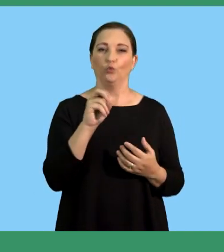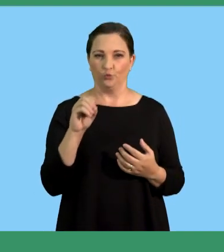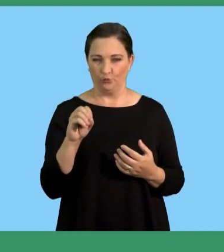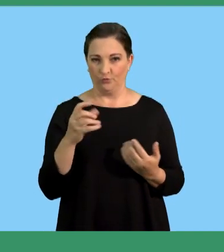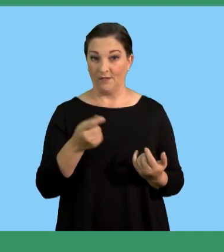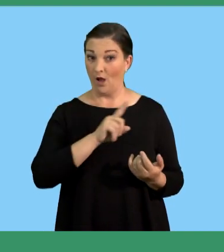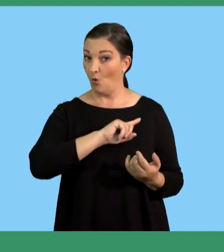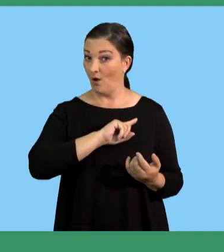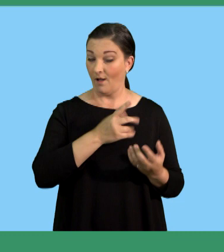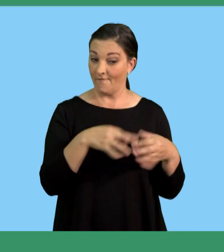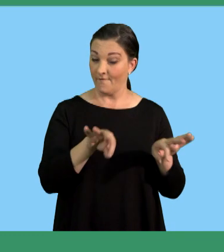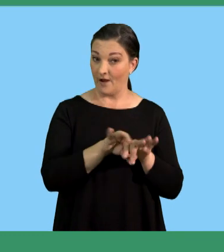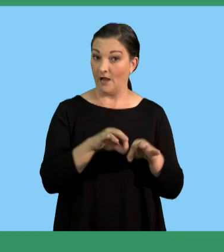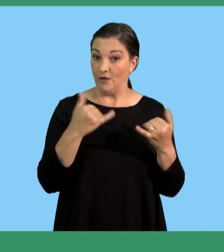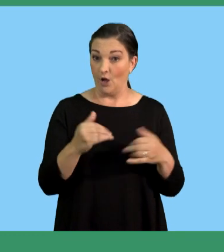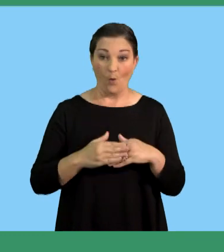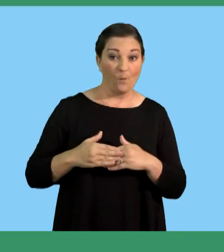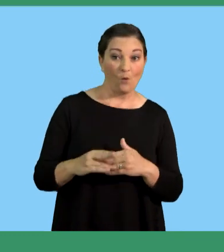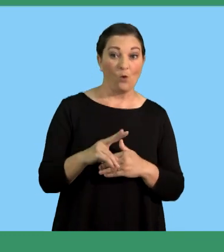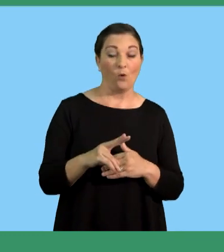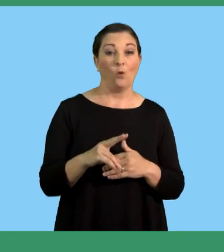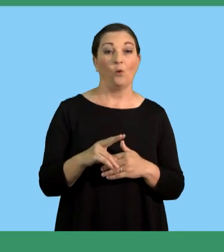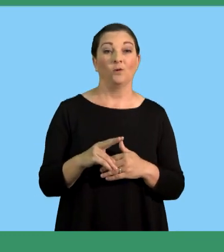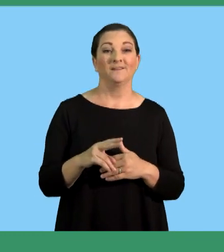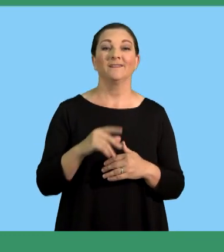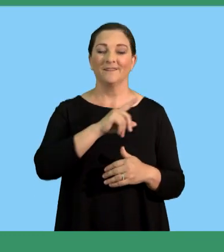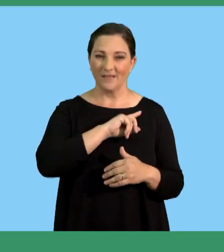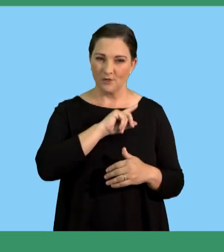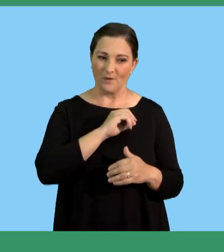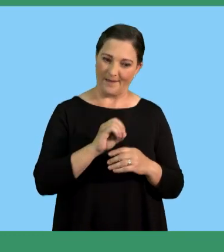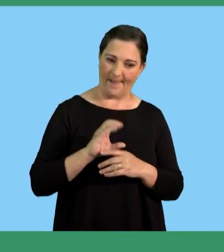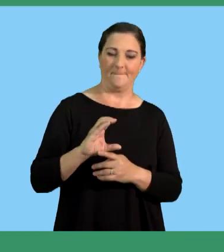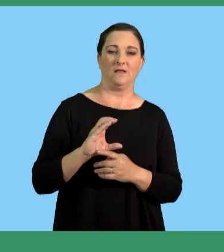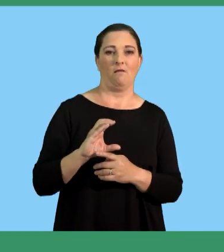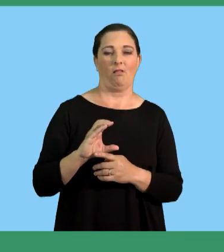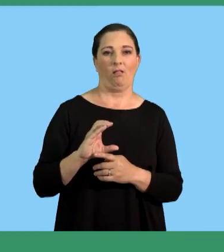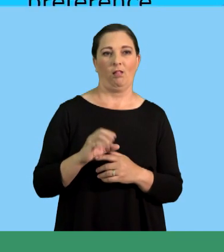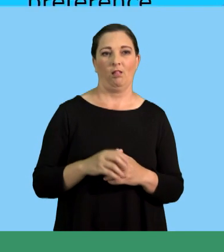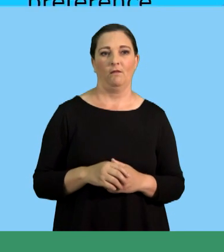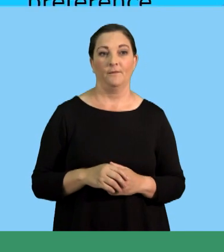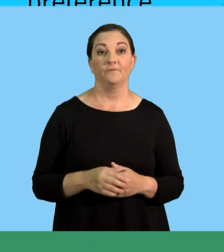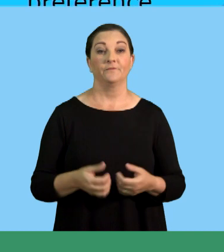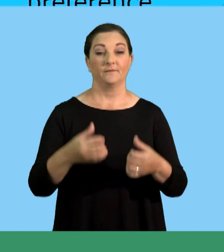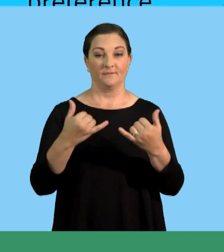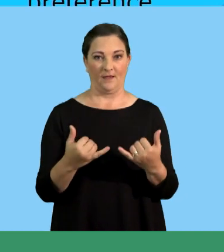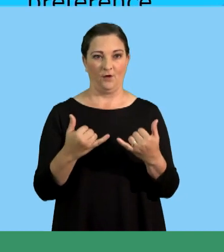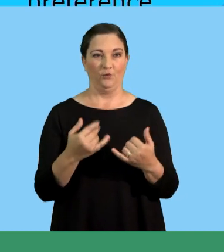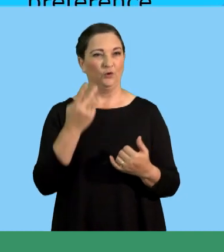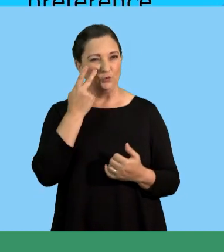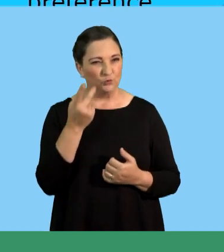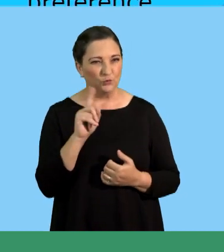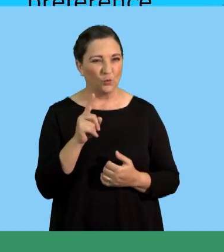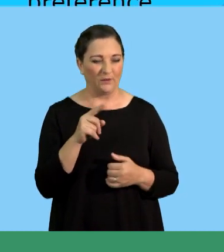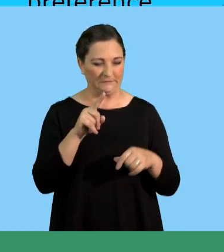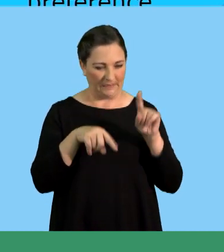200, meaning the value has gained 200,000. Hence, we are calling it capital gain. Then we look